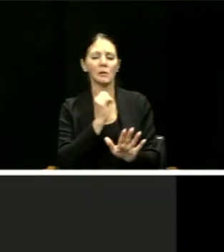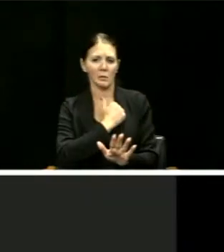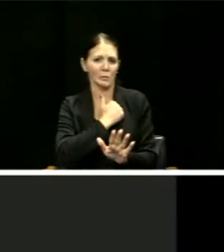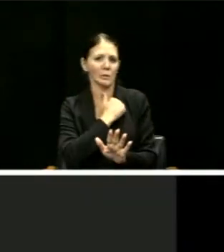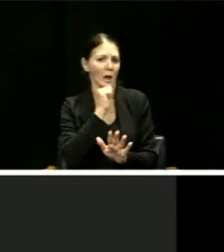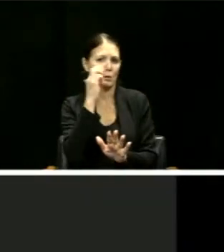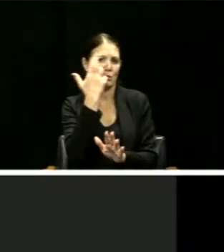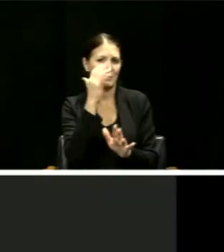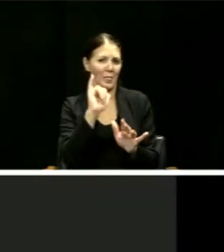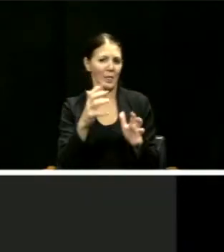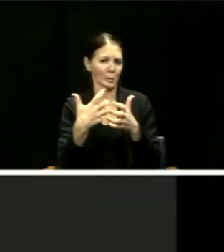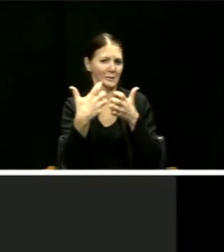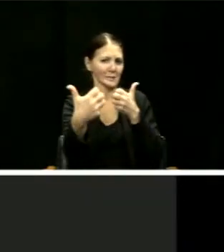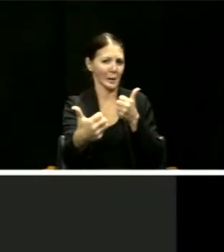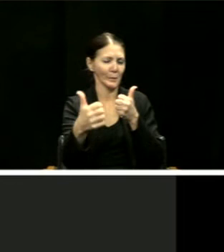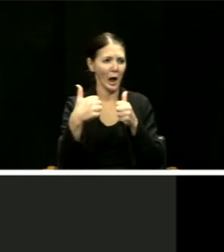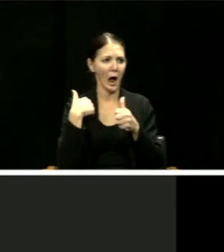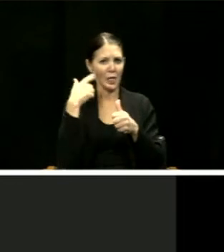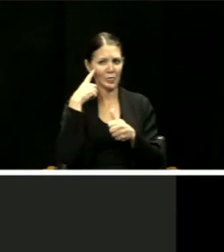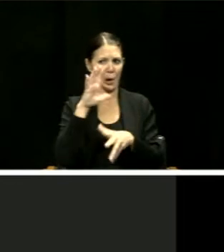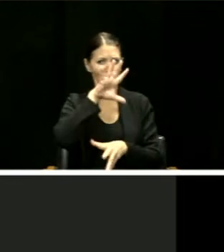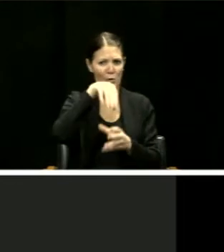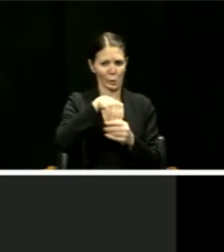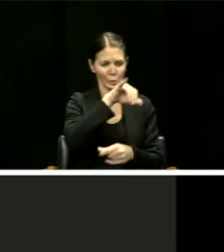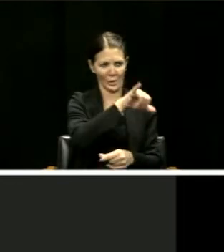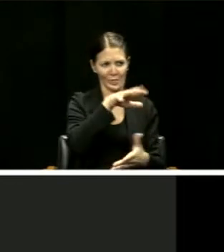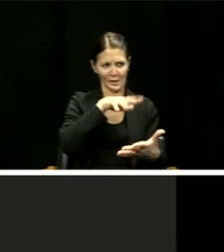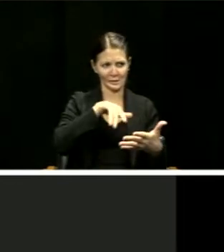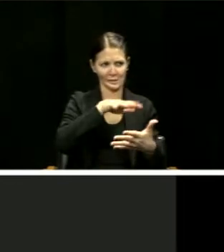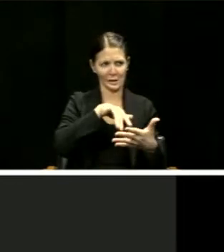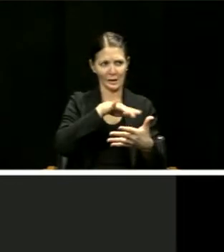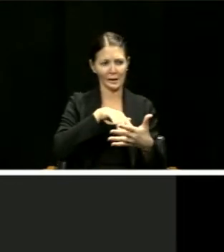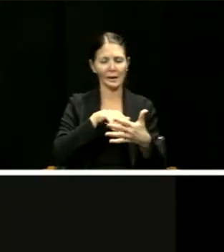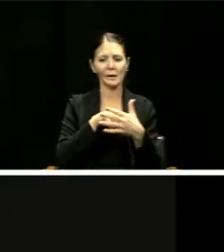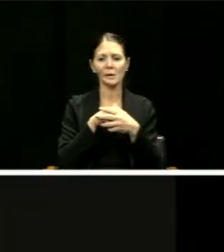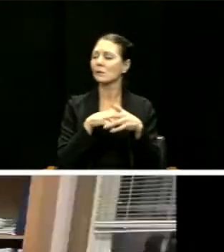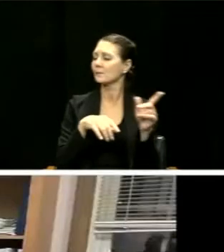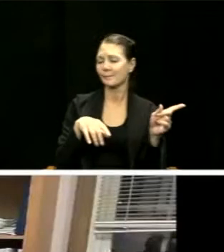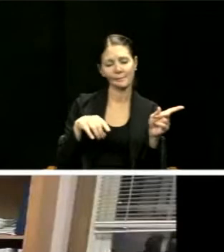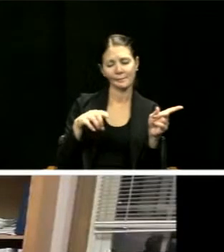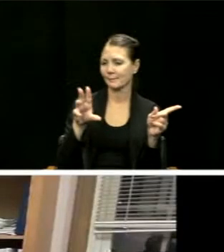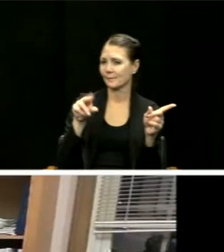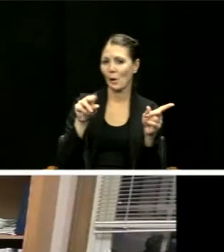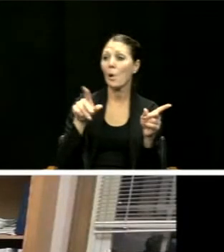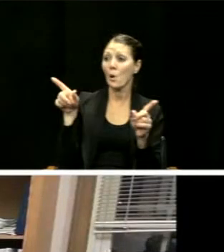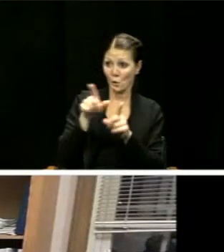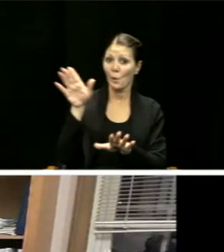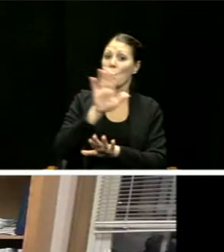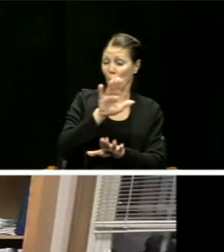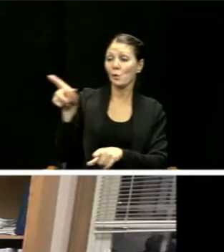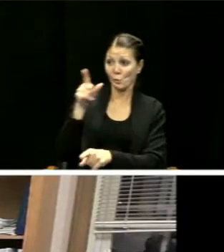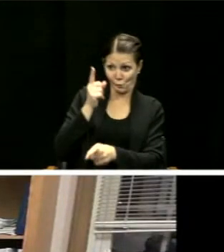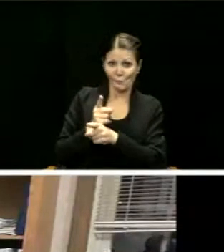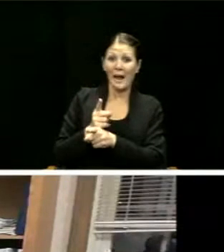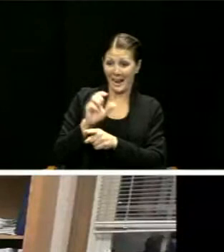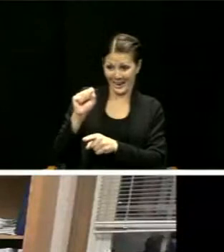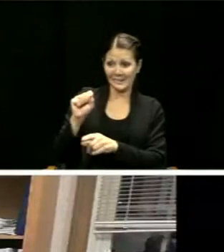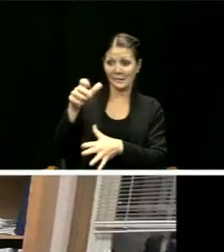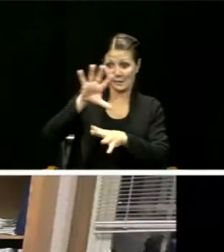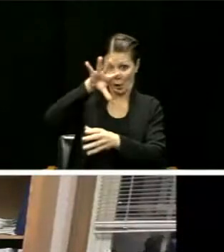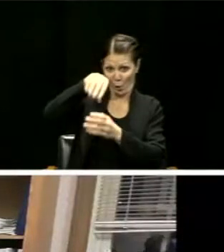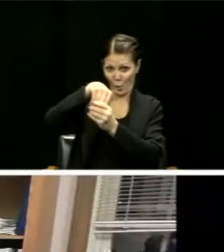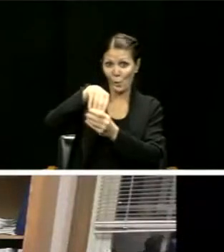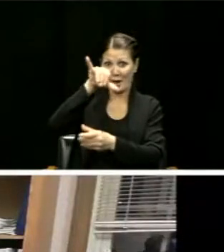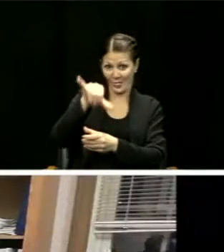was separate from this. I saw this was included in the study, so I thought. No, you're correct. It is in the study area, so it is a